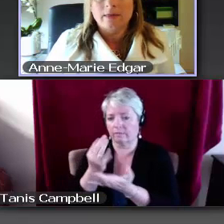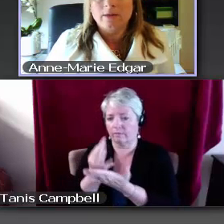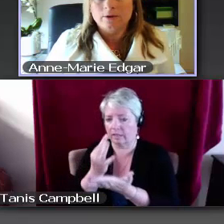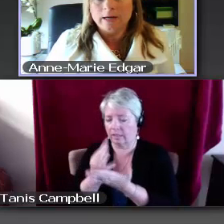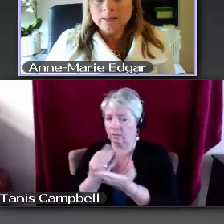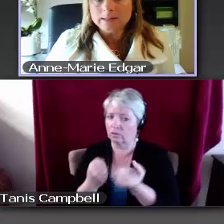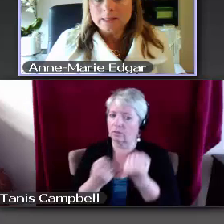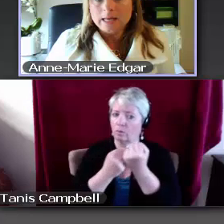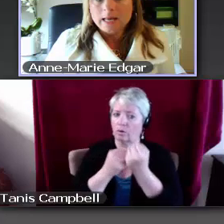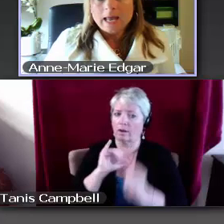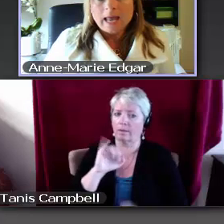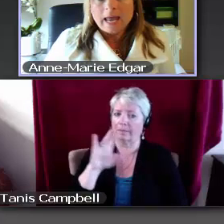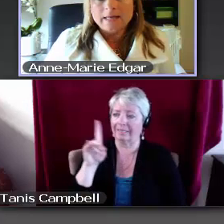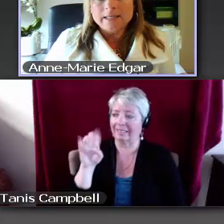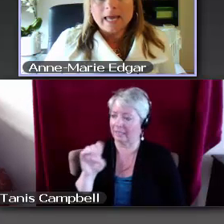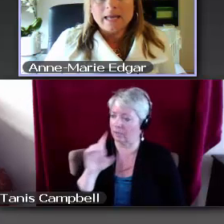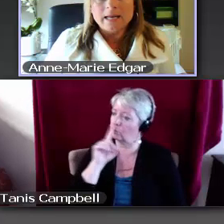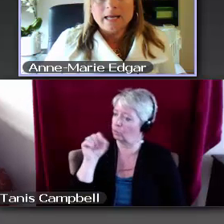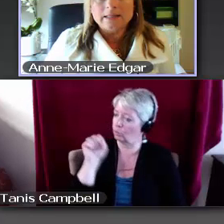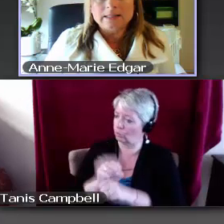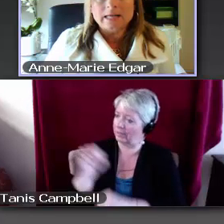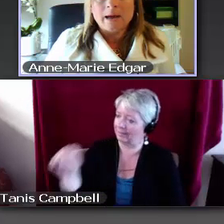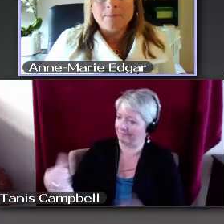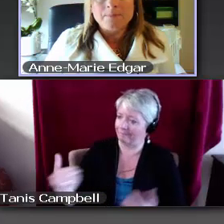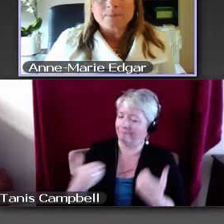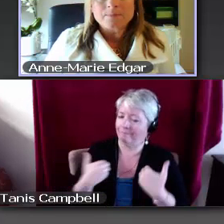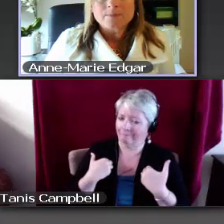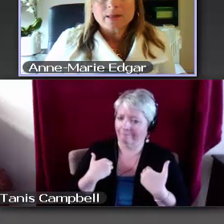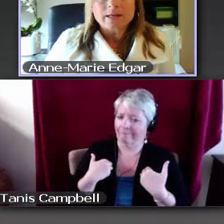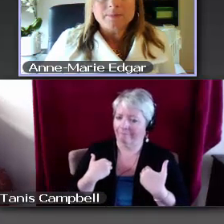certainly, Kathy, there is. And again, it's